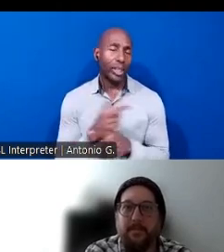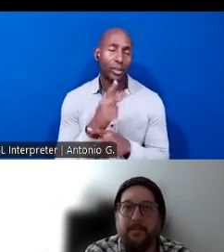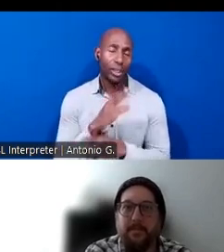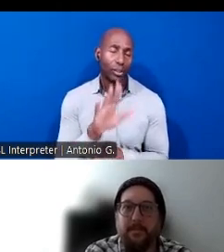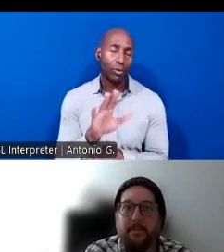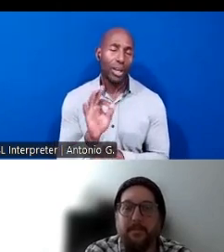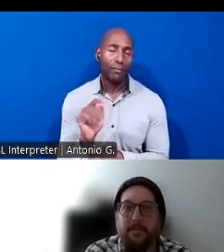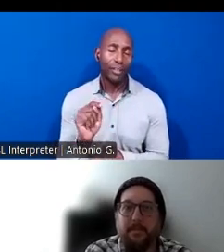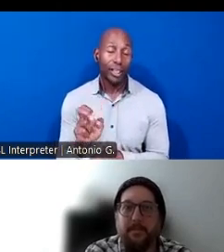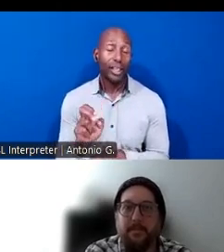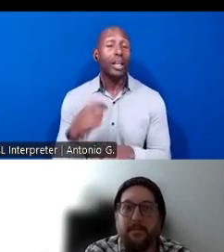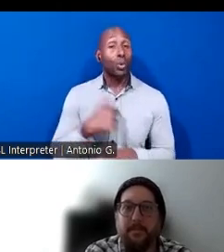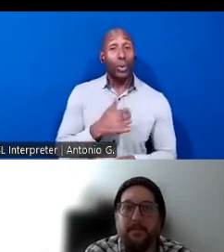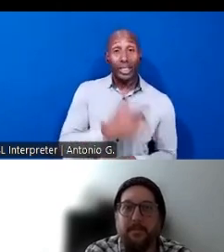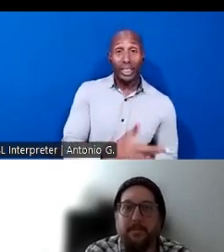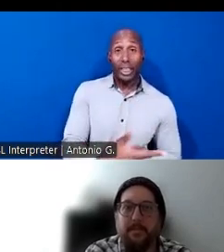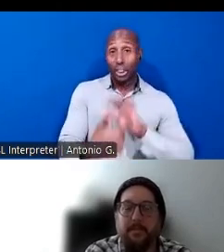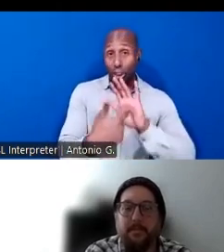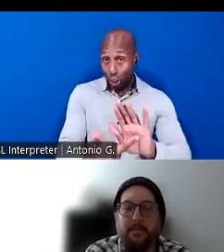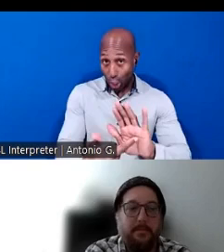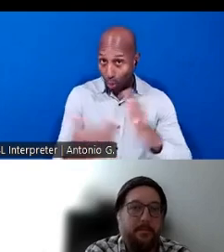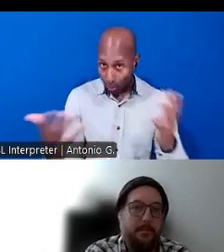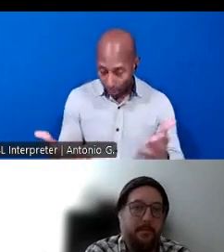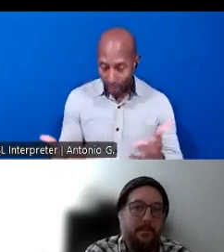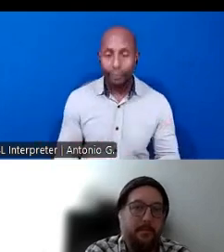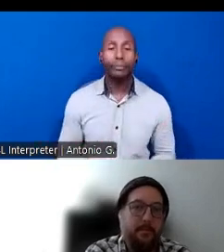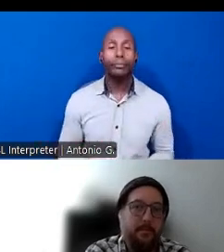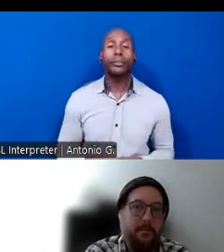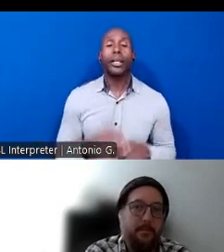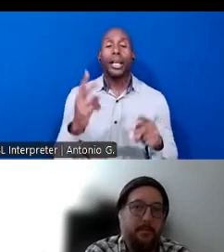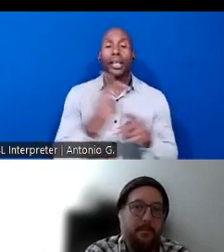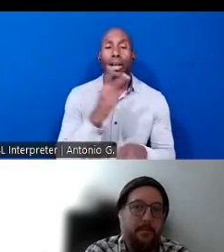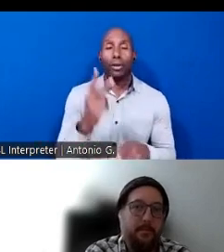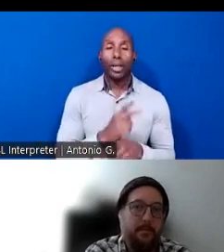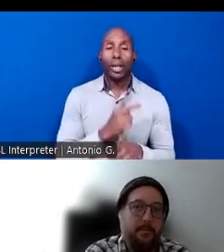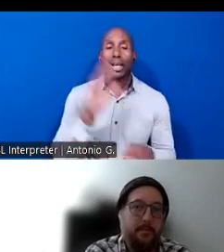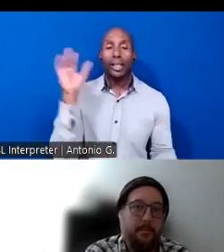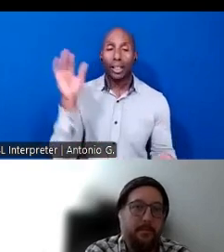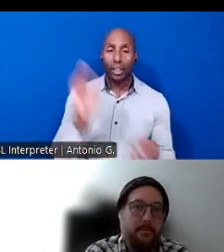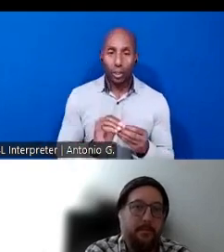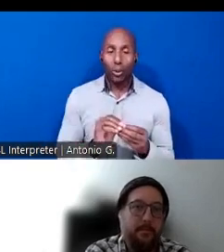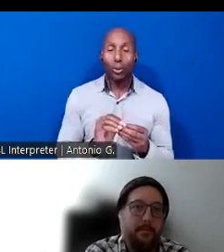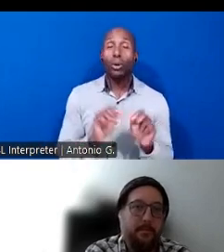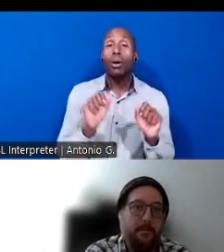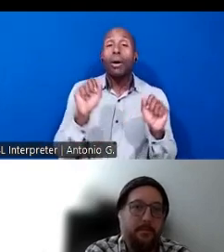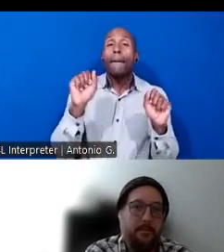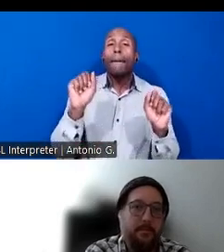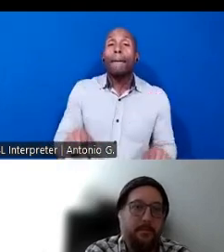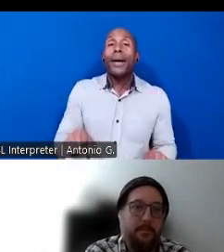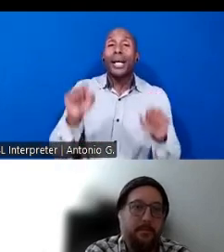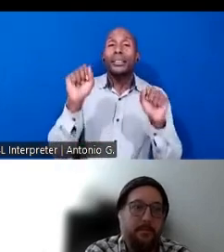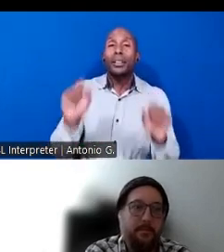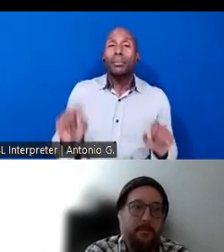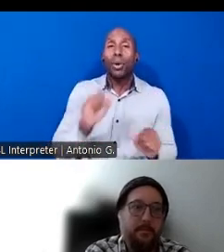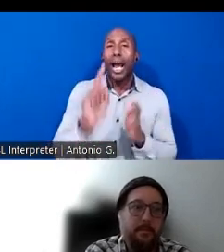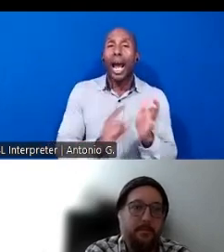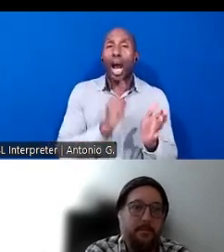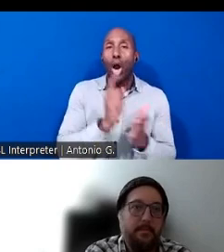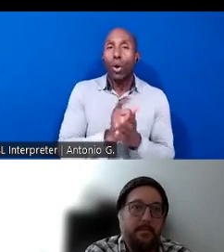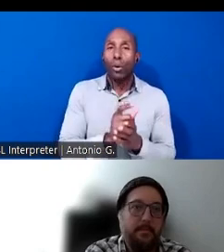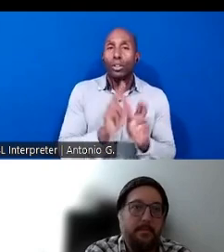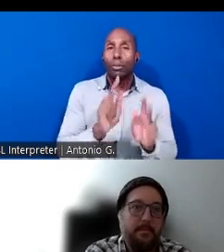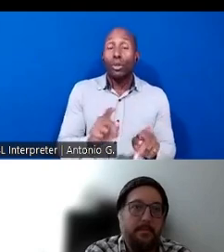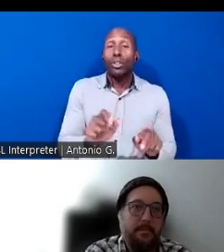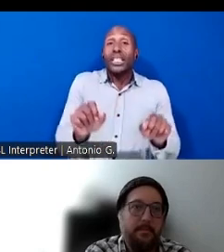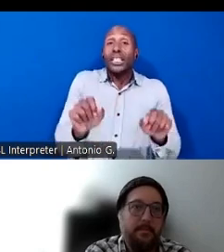present it, is that you're going to do a calculation for the amount of possible hours that somebody could have worked in a reporting